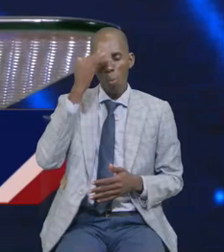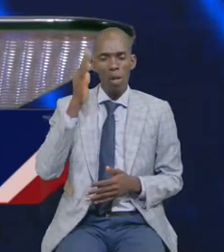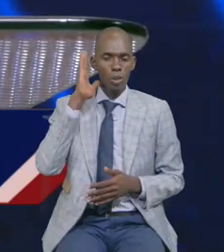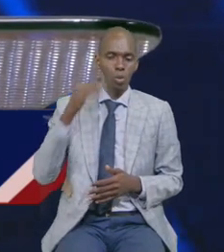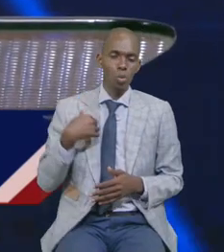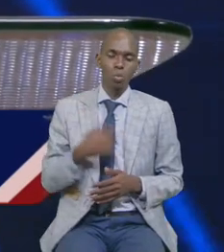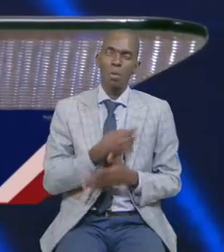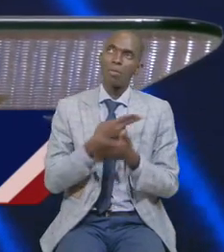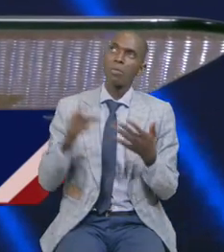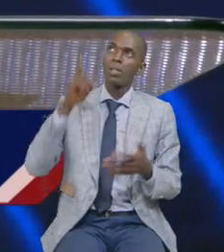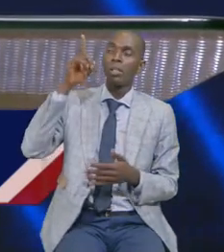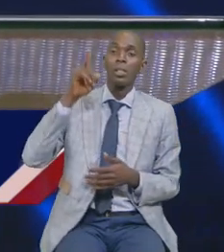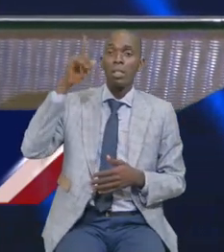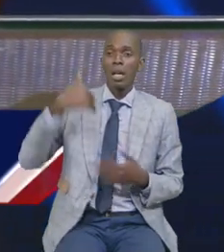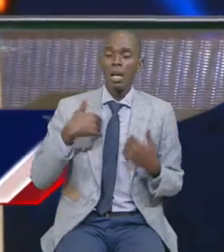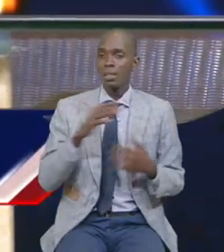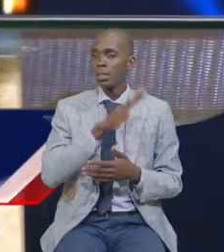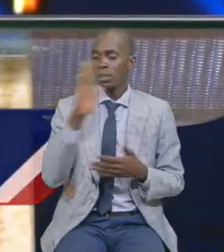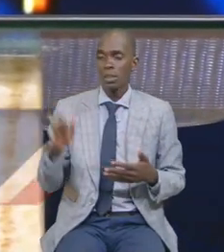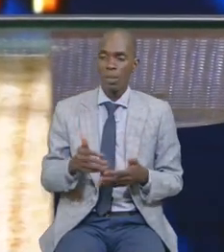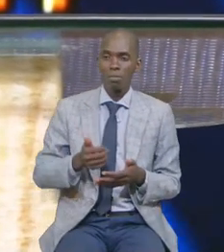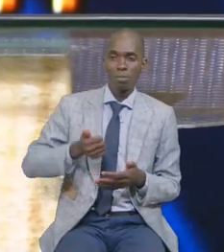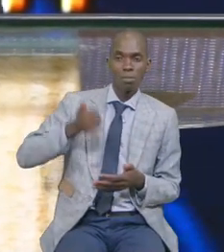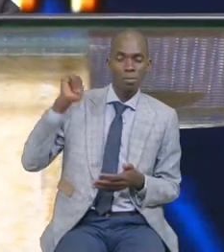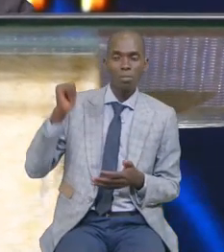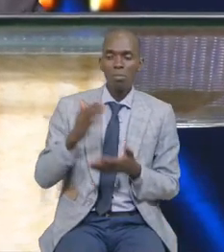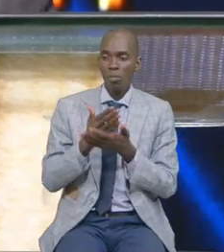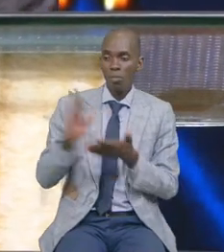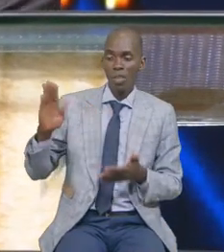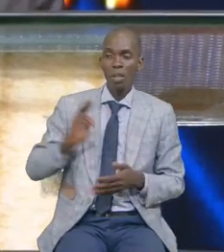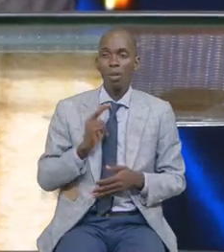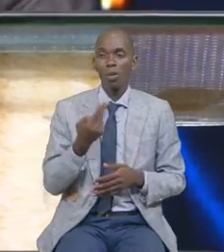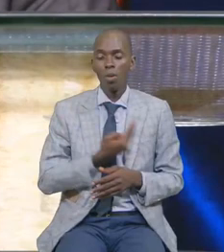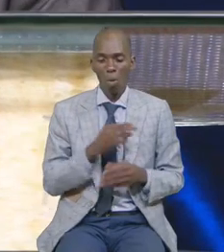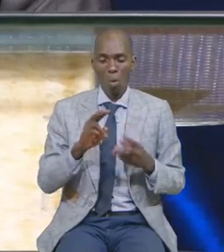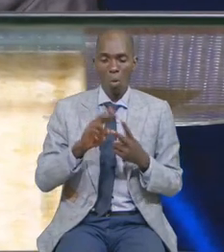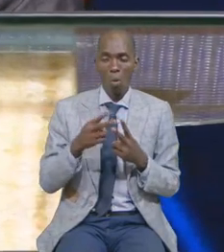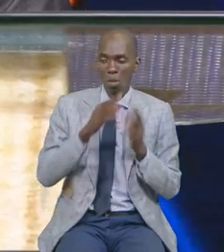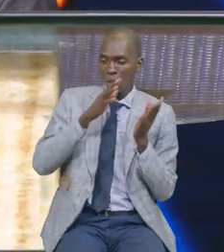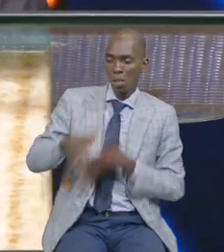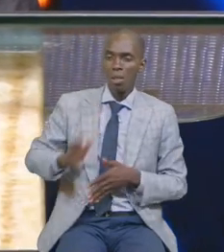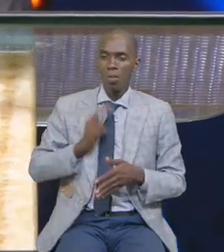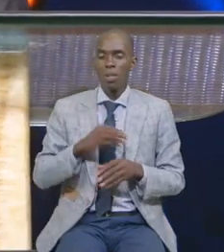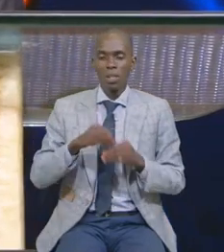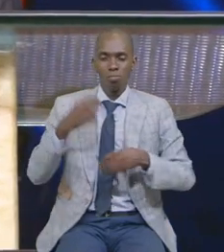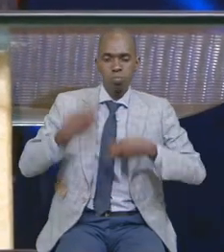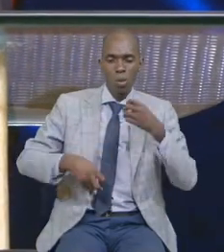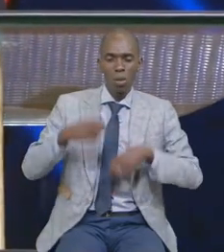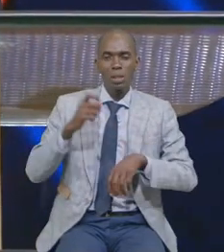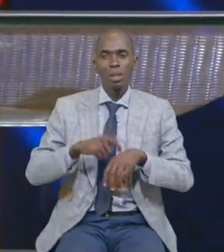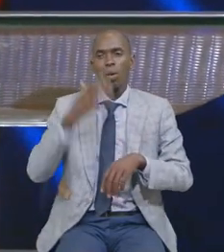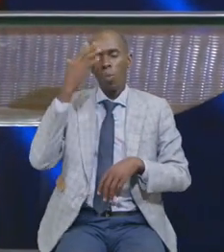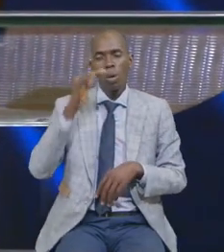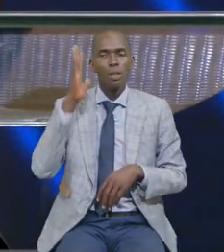and he has never rejected us and abandoned us in difficulty why should we now cringe and